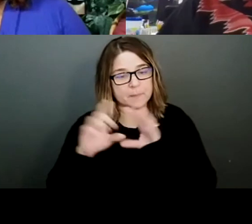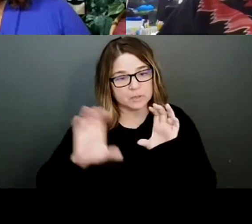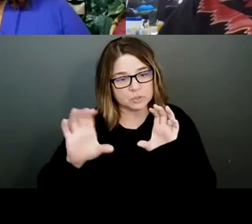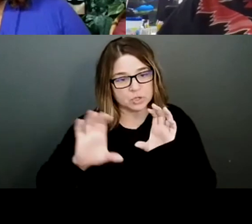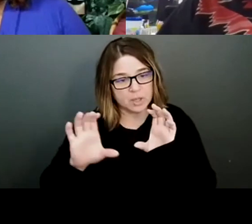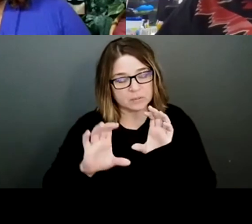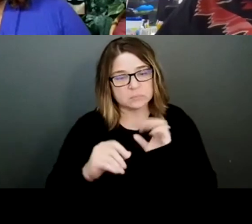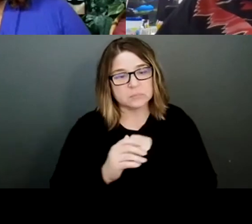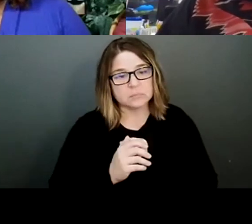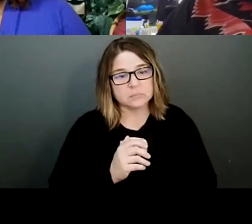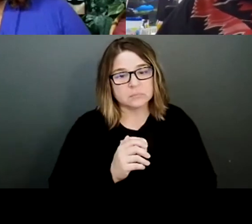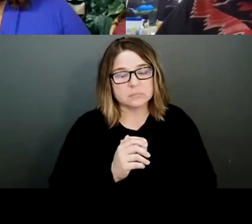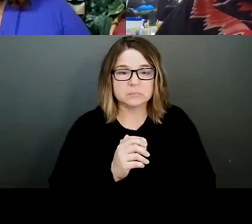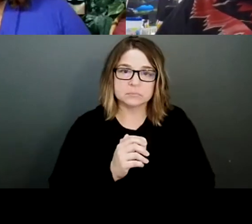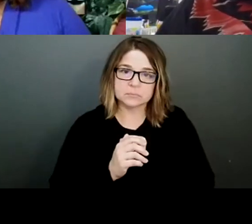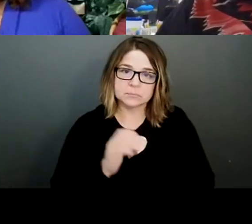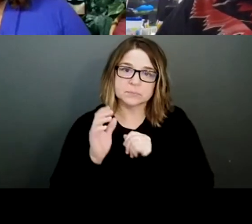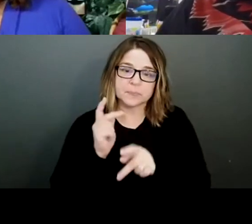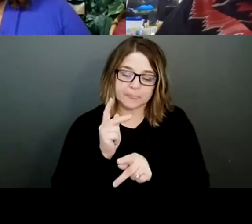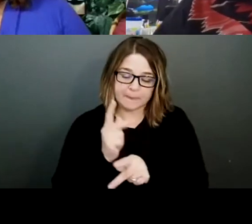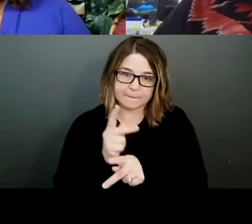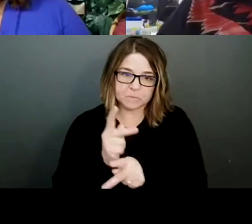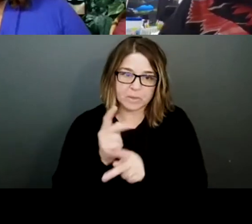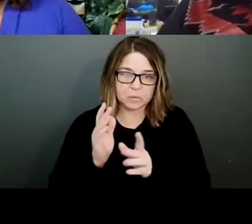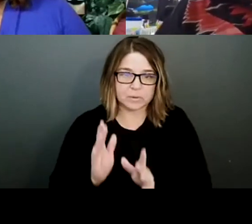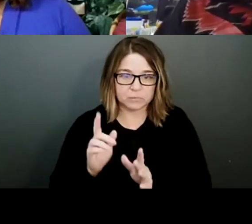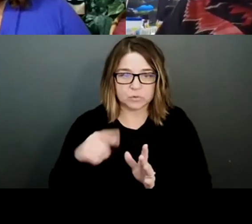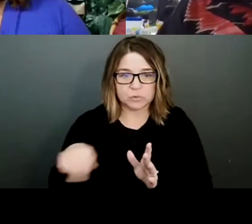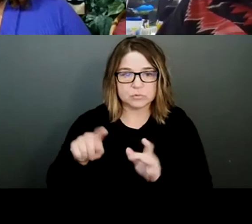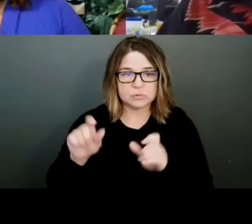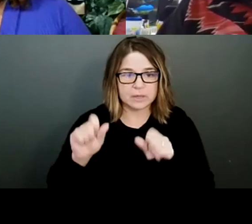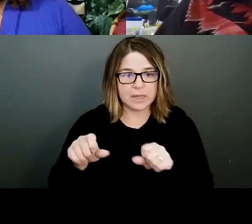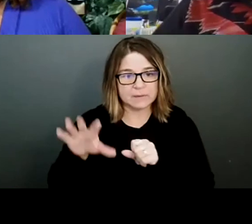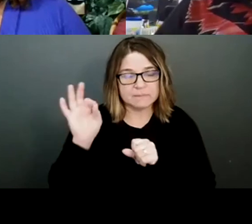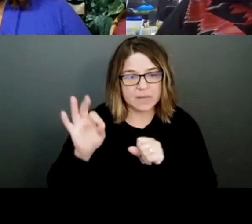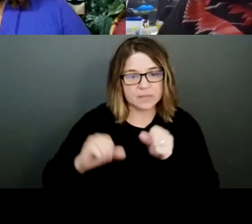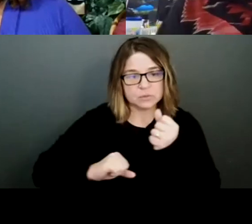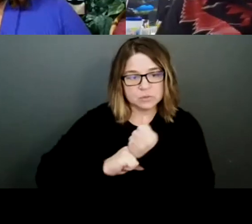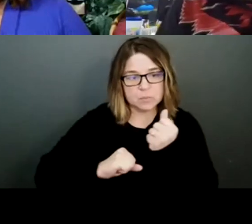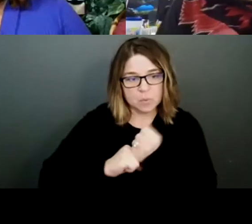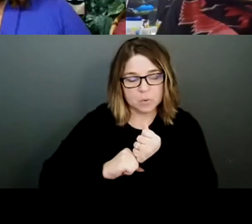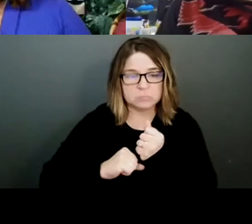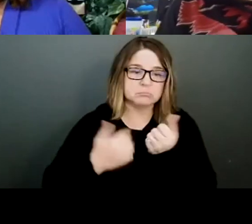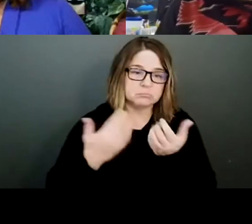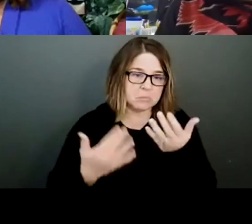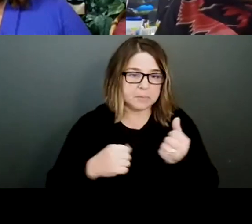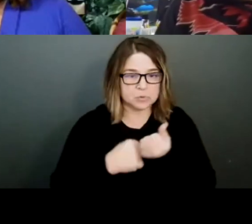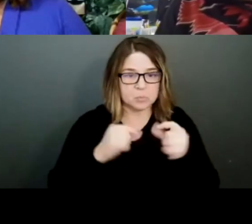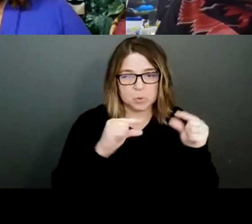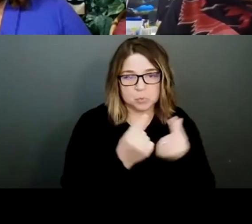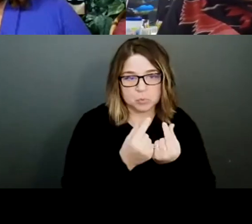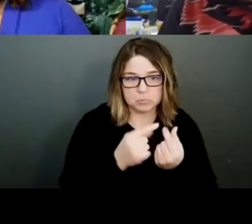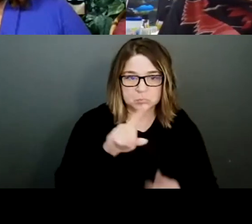what are some ways caregivers can find support and/or support groups? I don't know if any